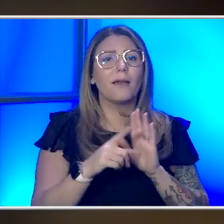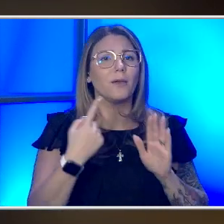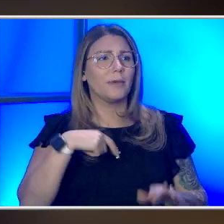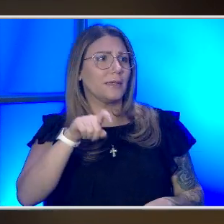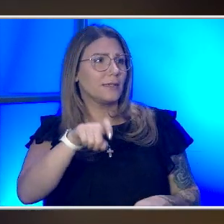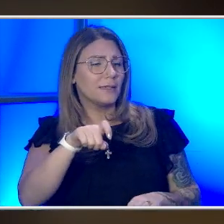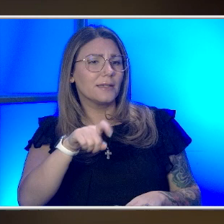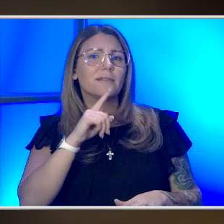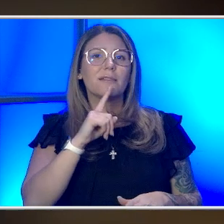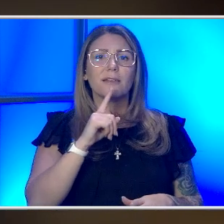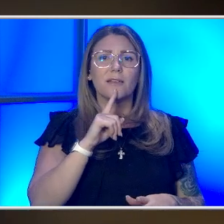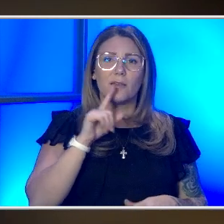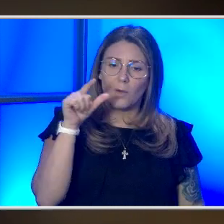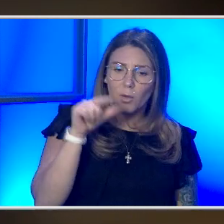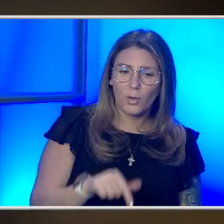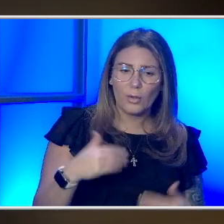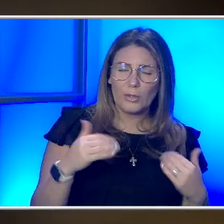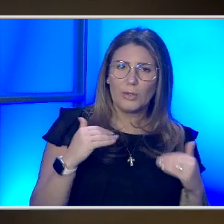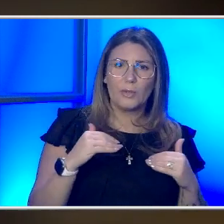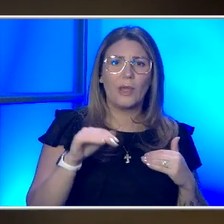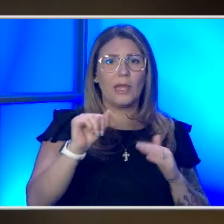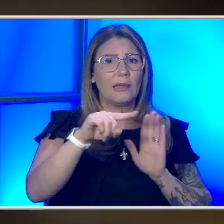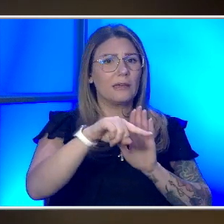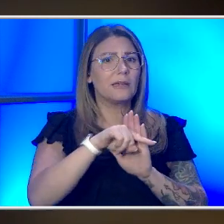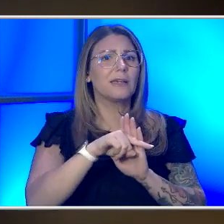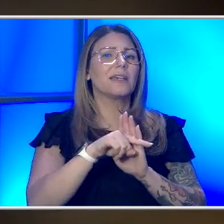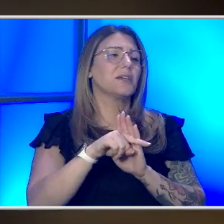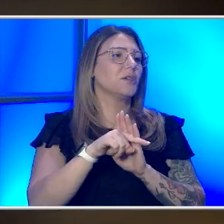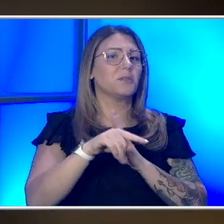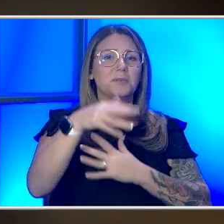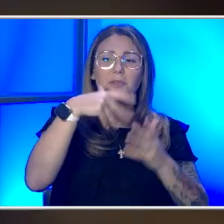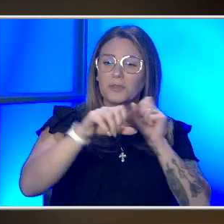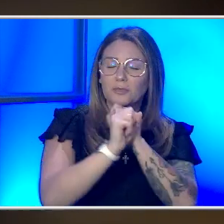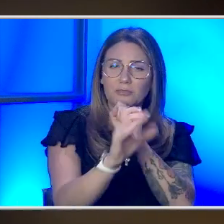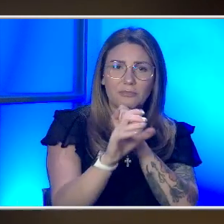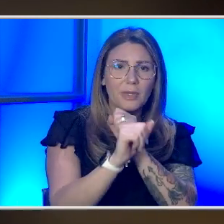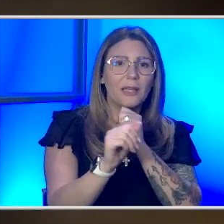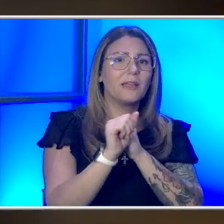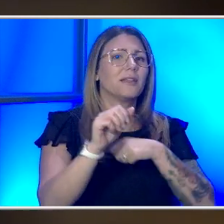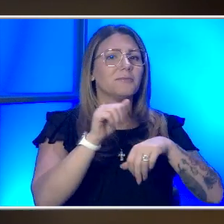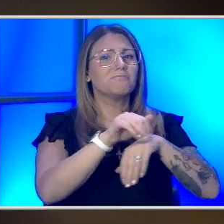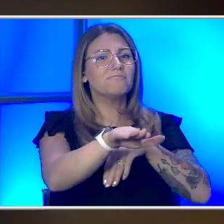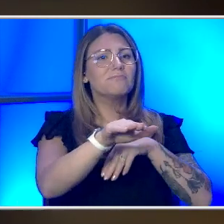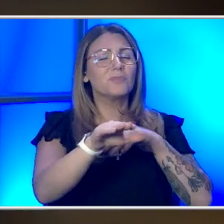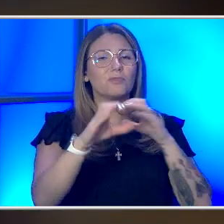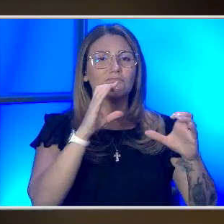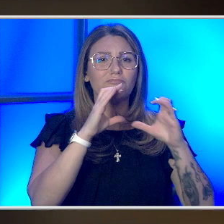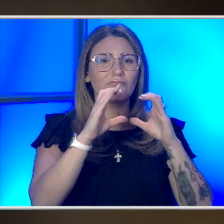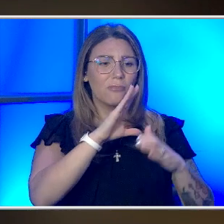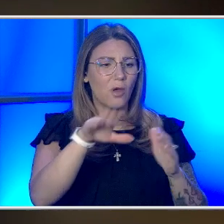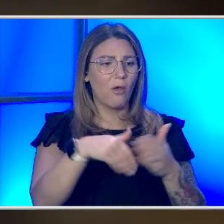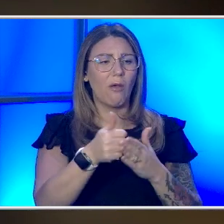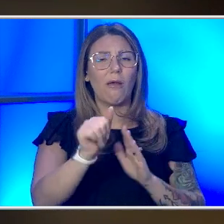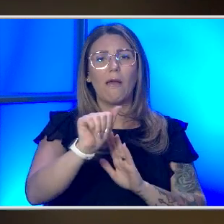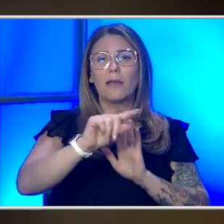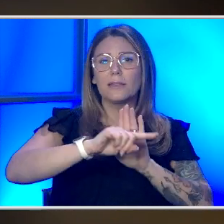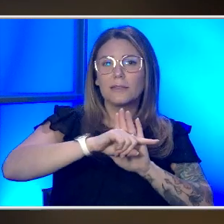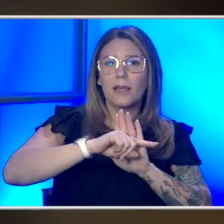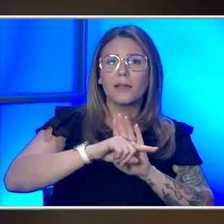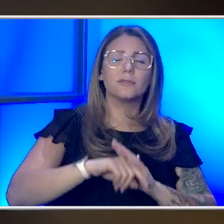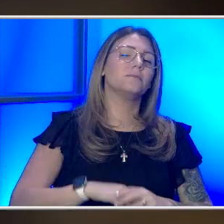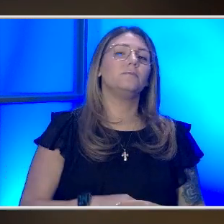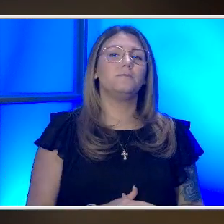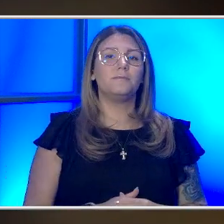exceptionally low on A neg. We put out a social media post. We sent out communications to our A neg donors, trying to get them in the door. So our donors